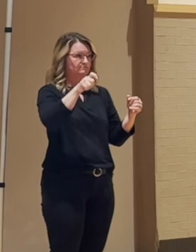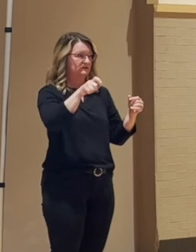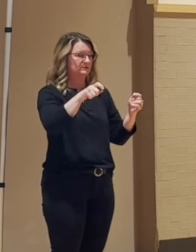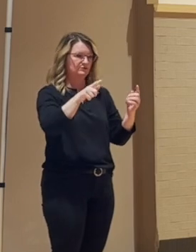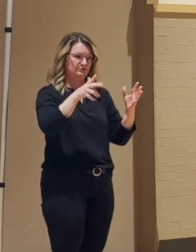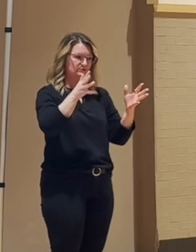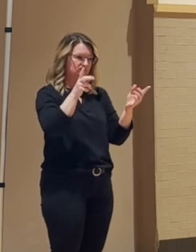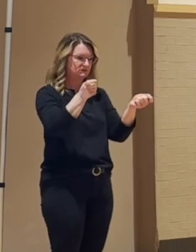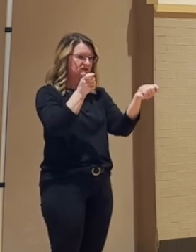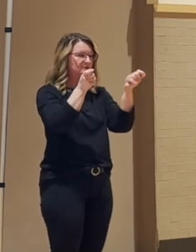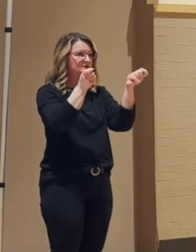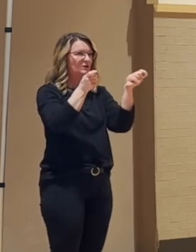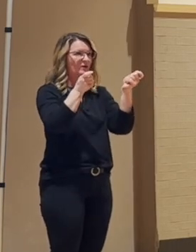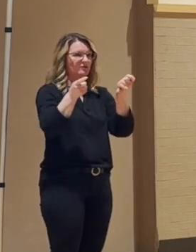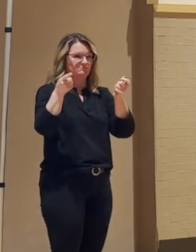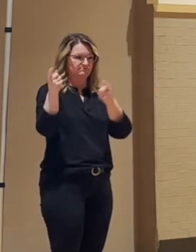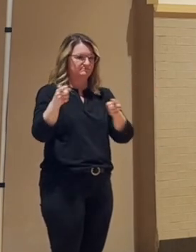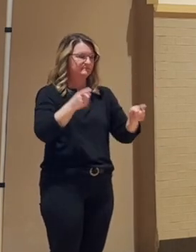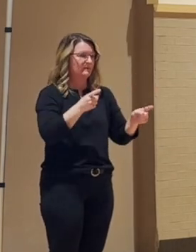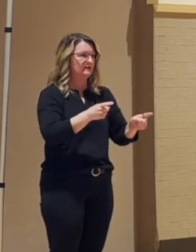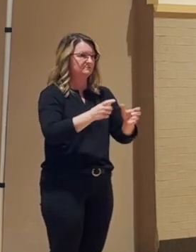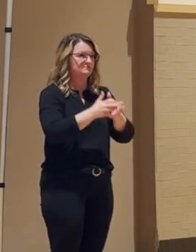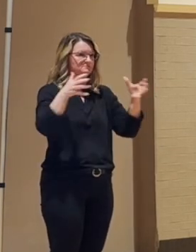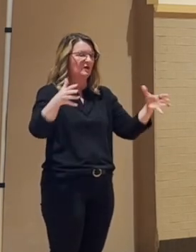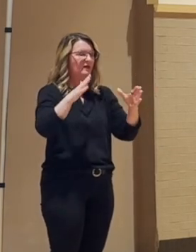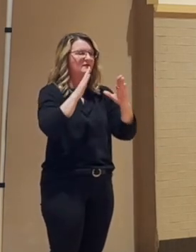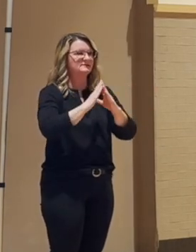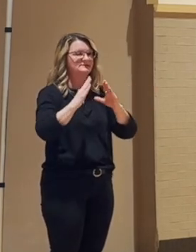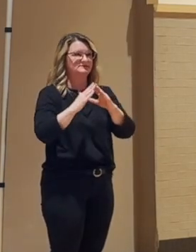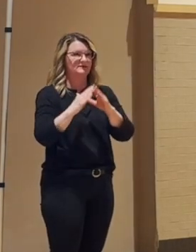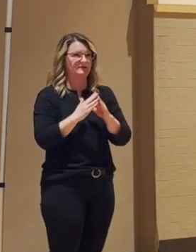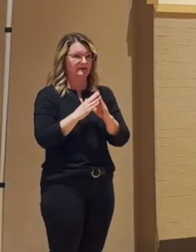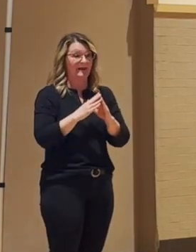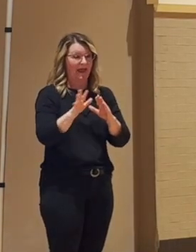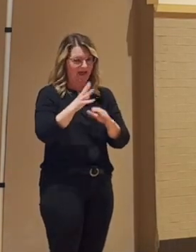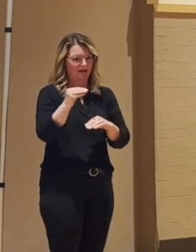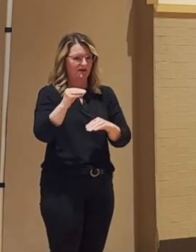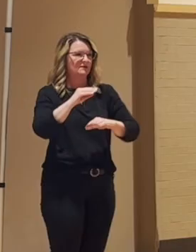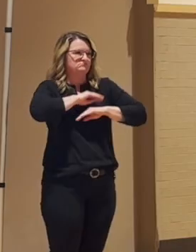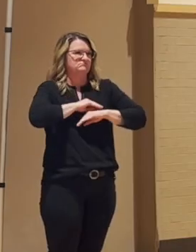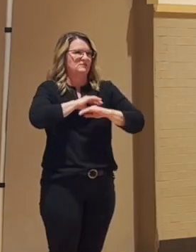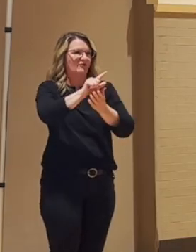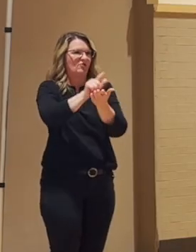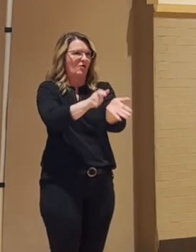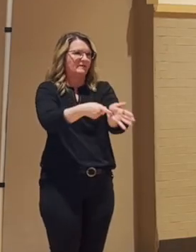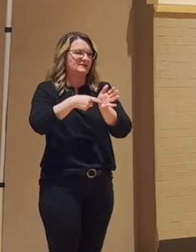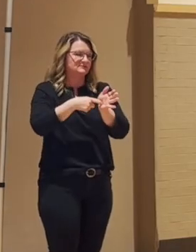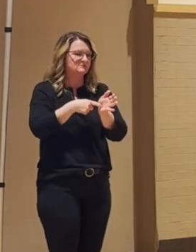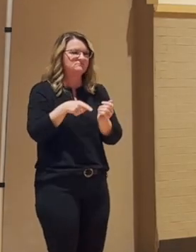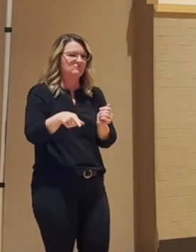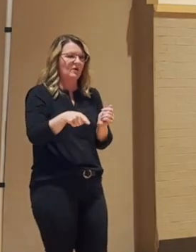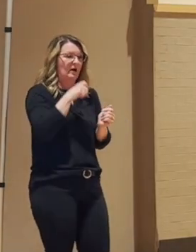the needs of the city and meet the mandate. And so because they could not, they were